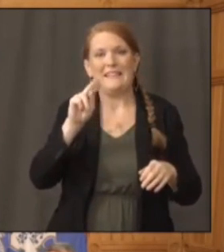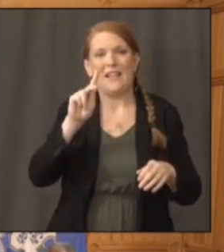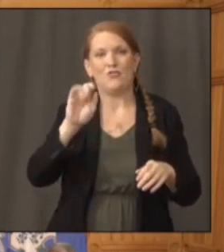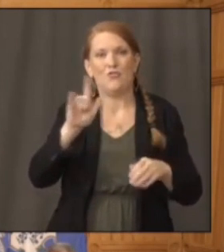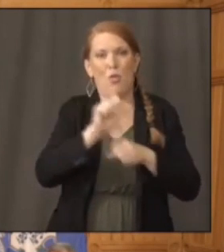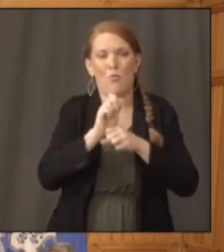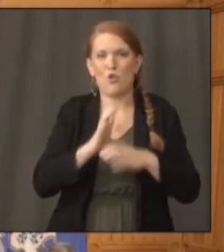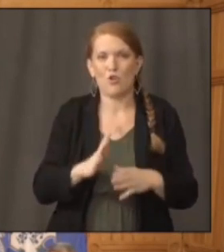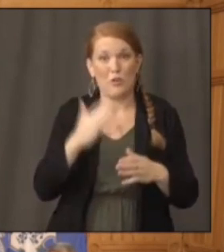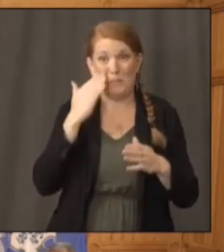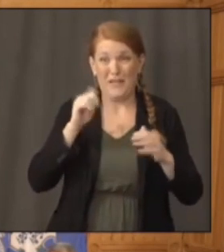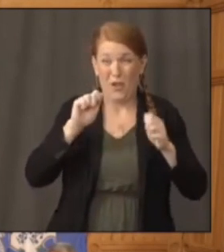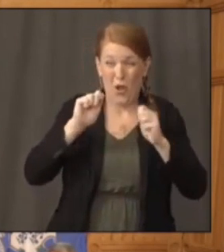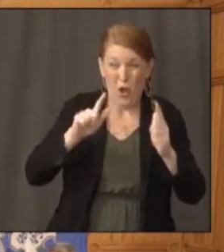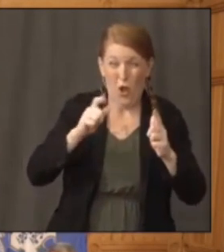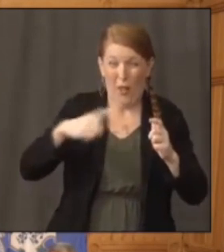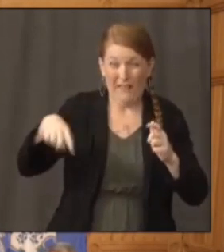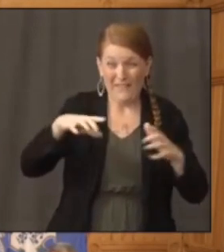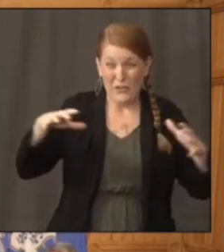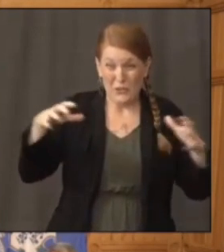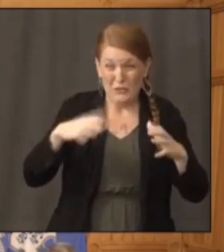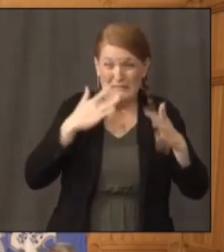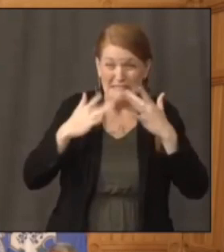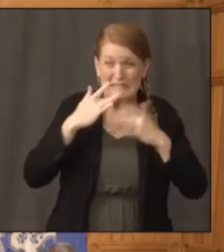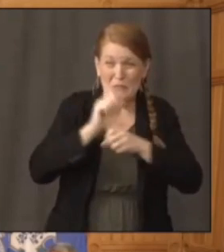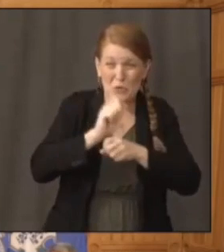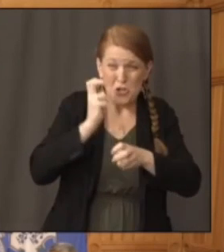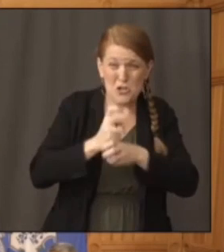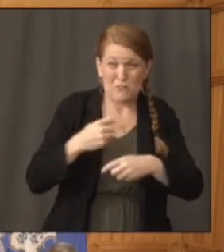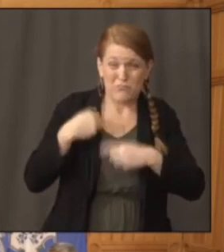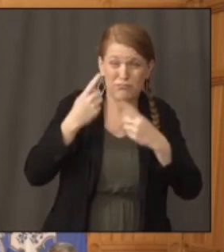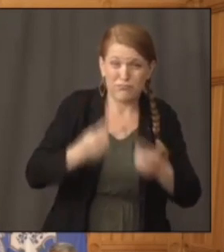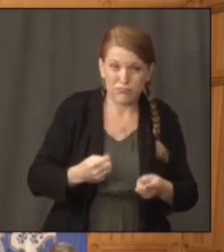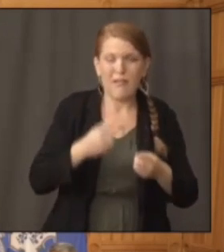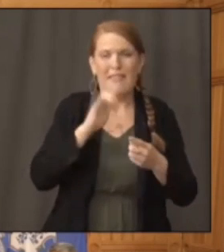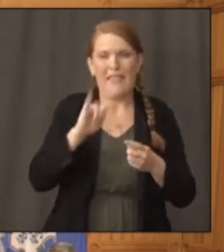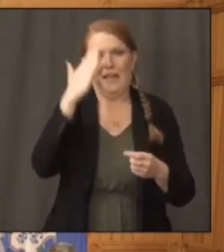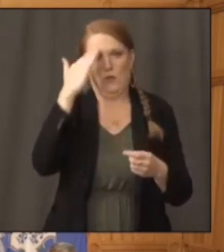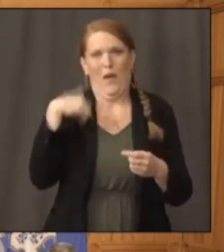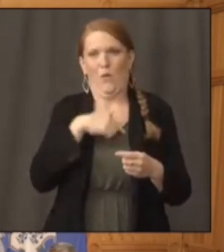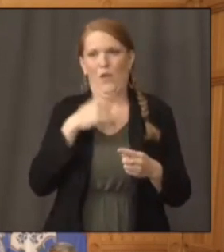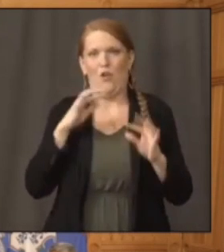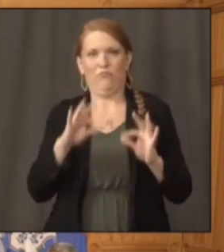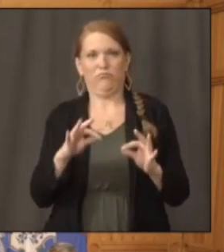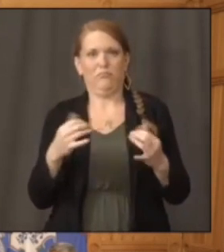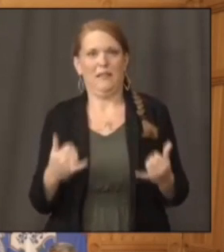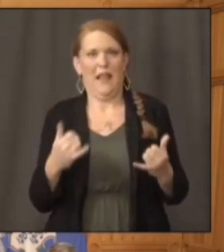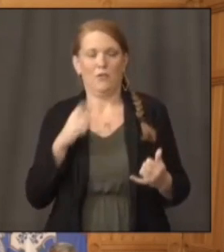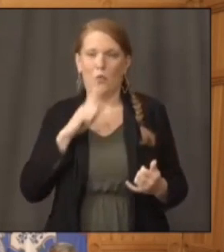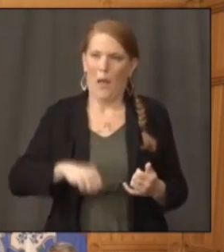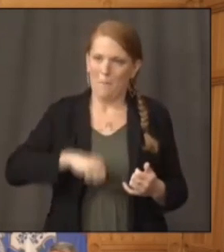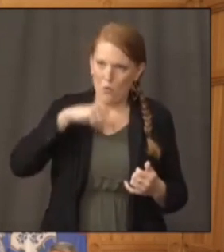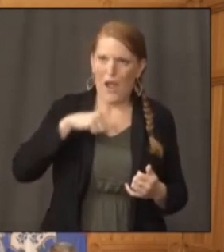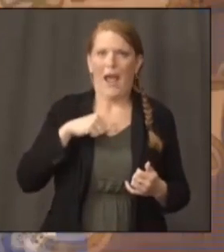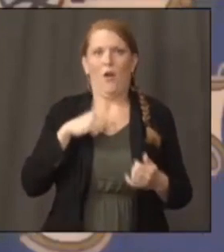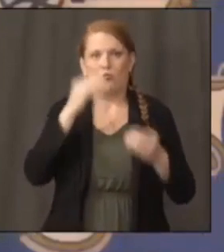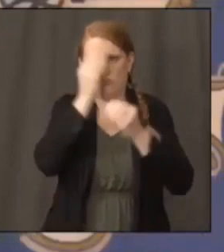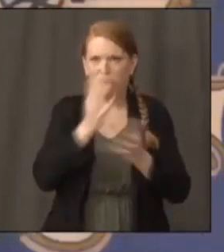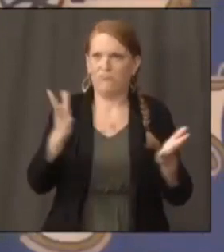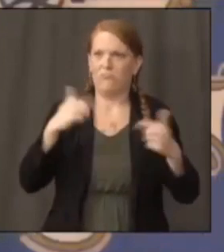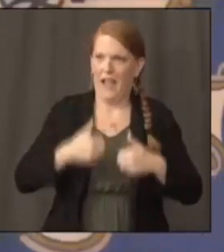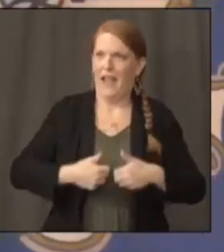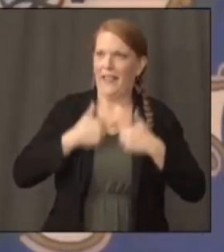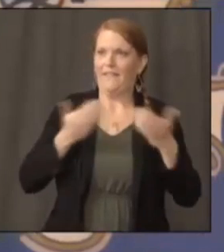you combined have gotten us to where we are. And I'm proud to say that I live here. That's great, Gino.